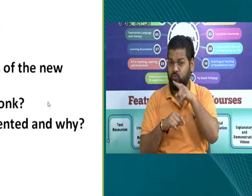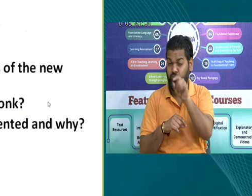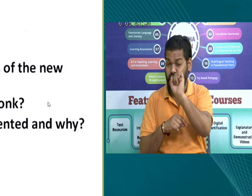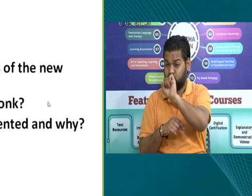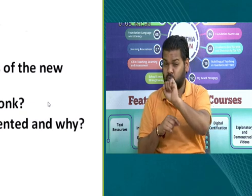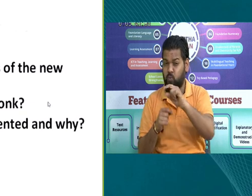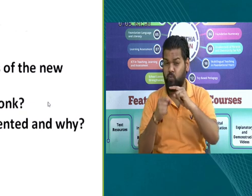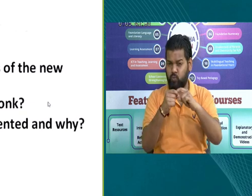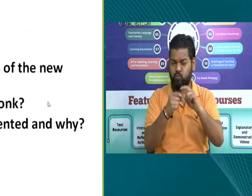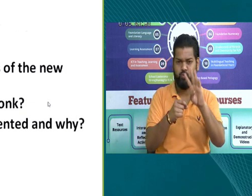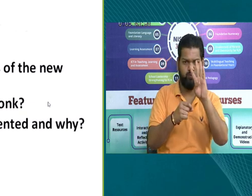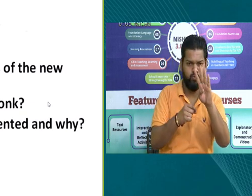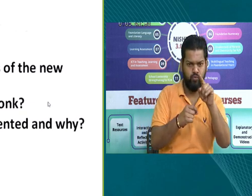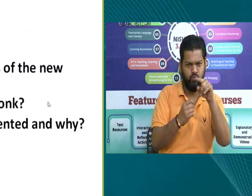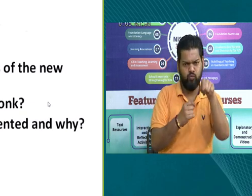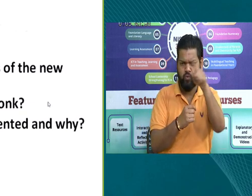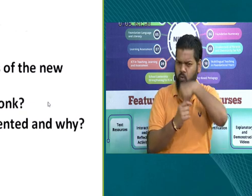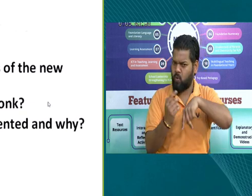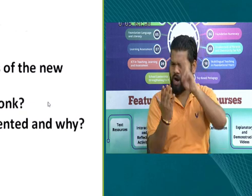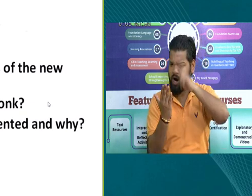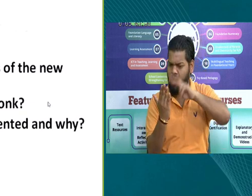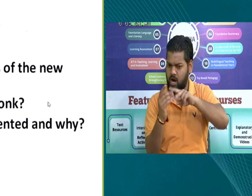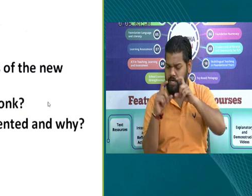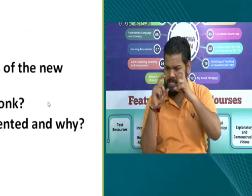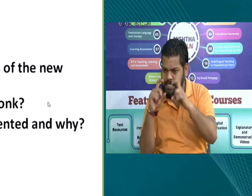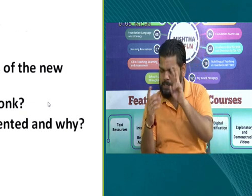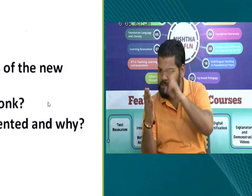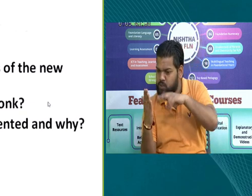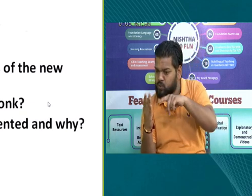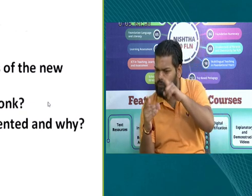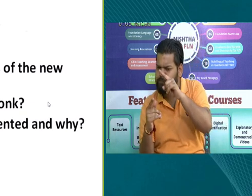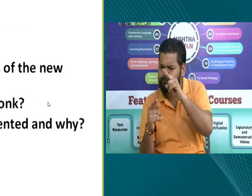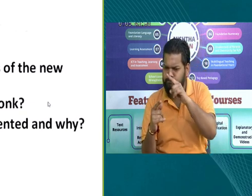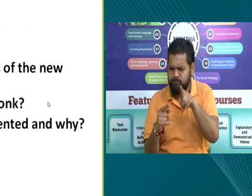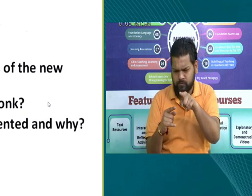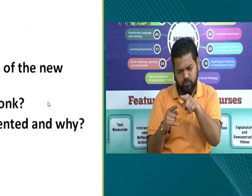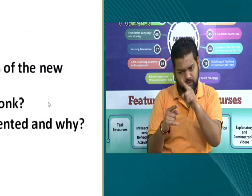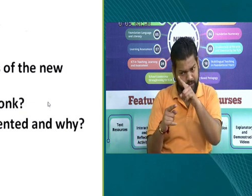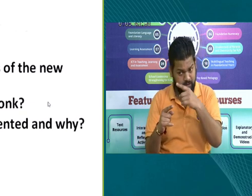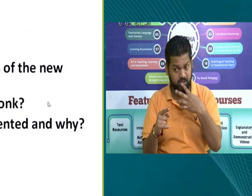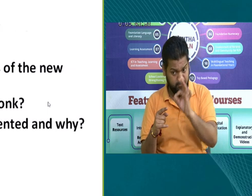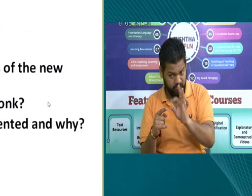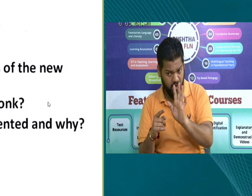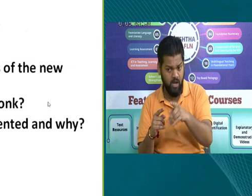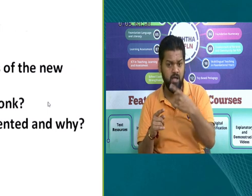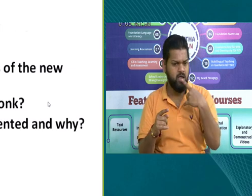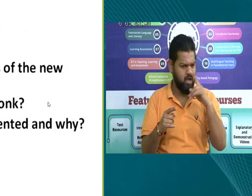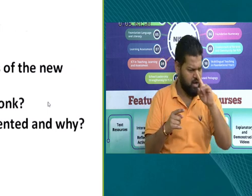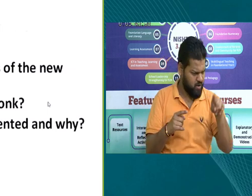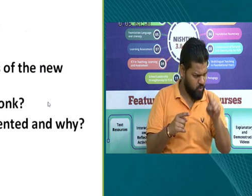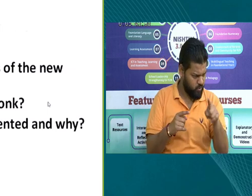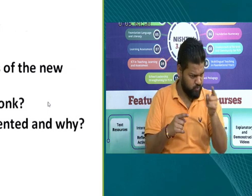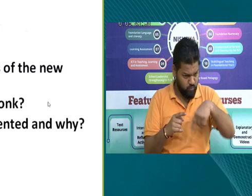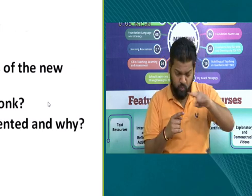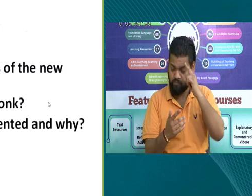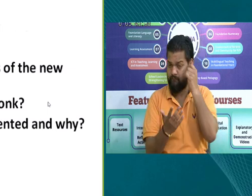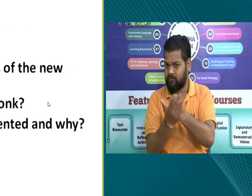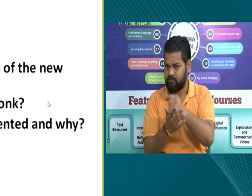which you really have to read these sentences carefully and see whether it's true or whether these are